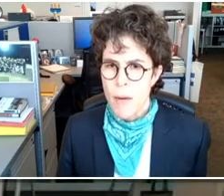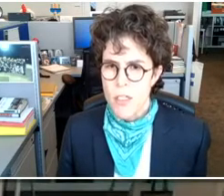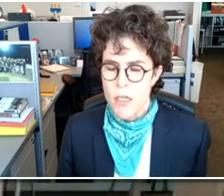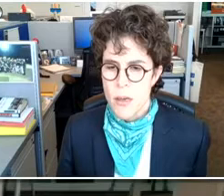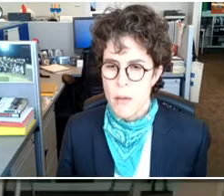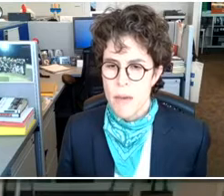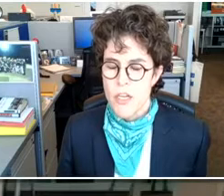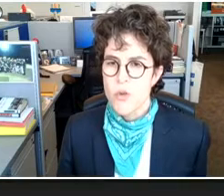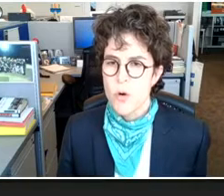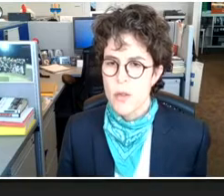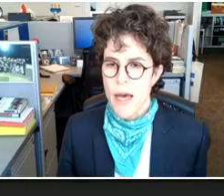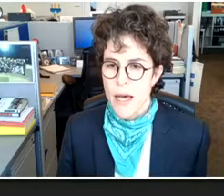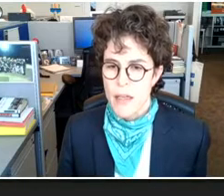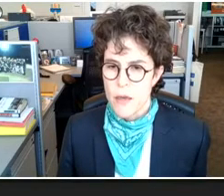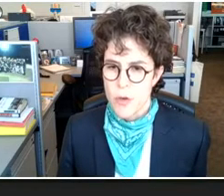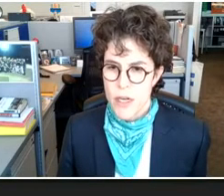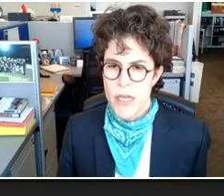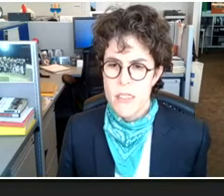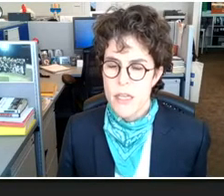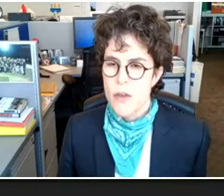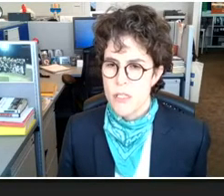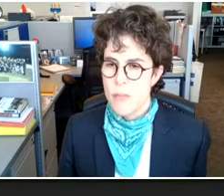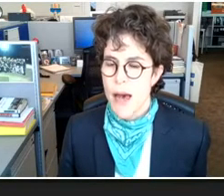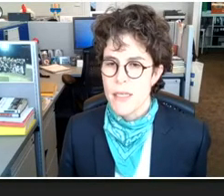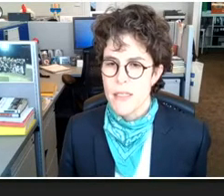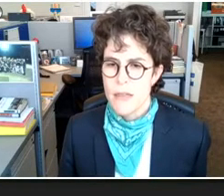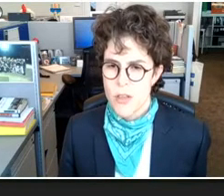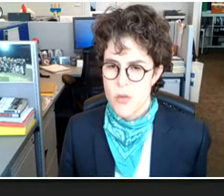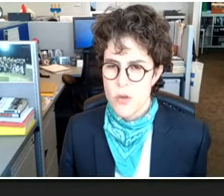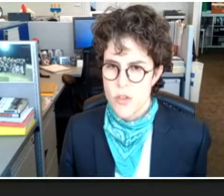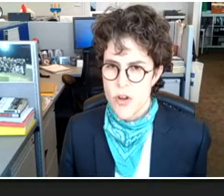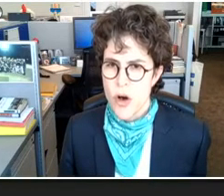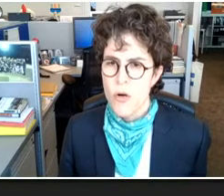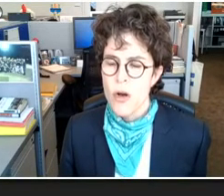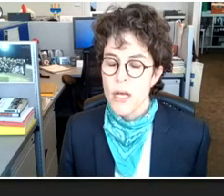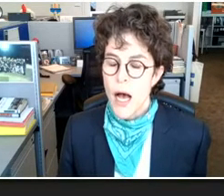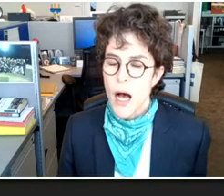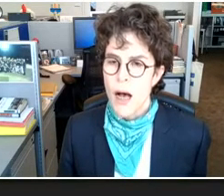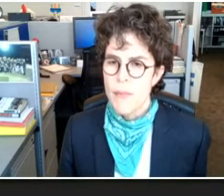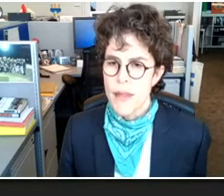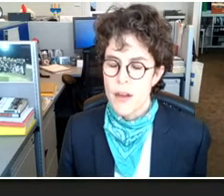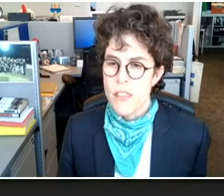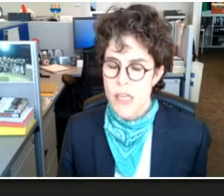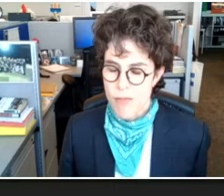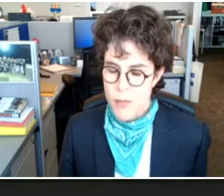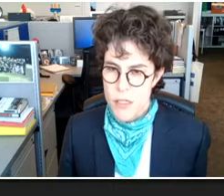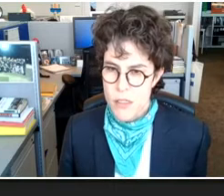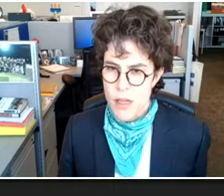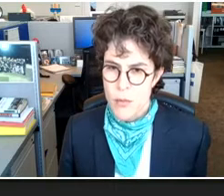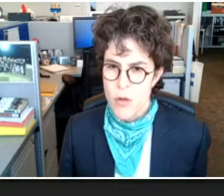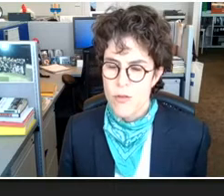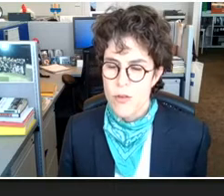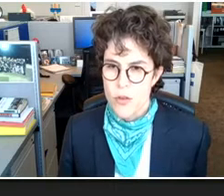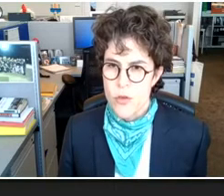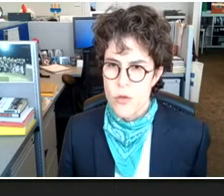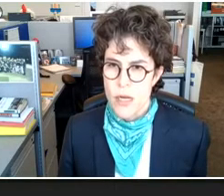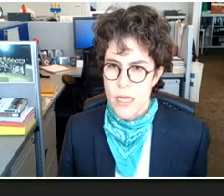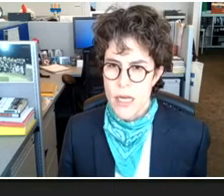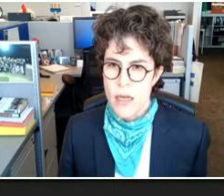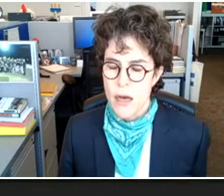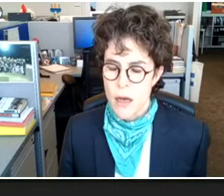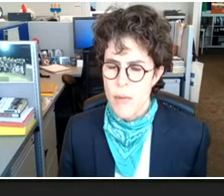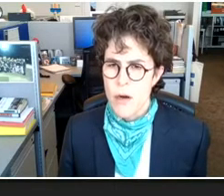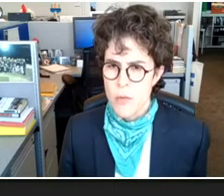system I'll I'll just conclude with a statement and I I thank you so much for your Clarity on the answer I think it's